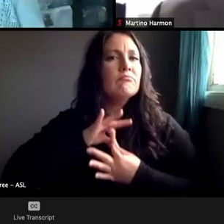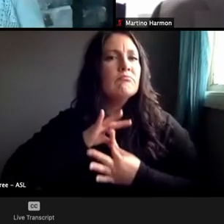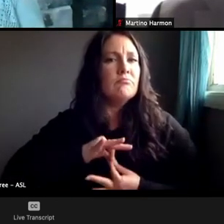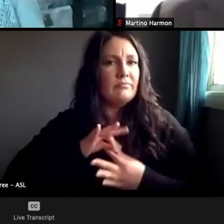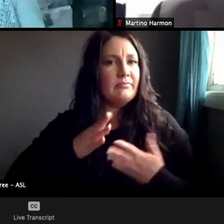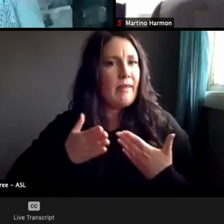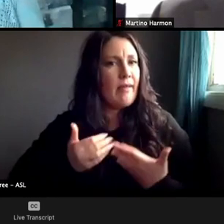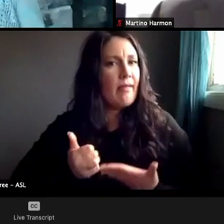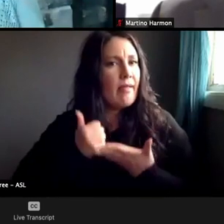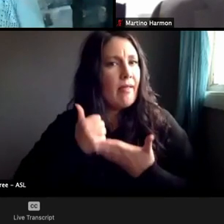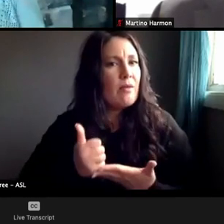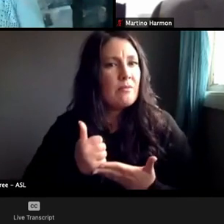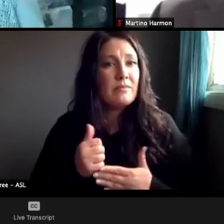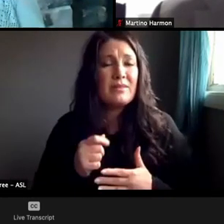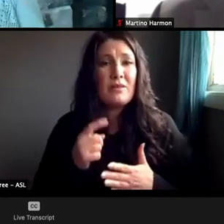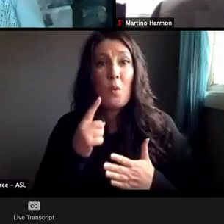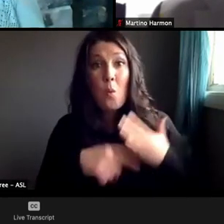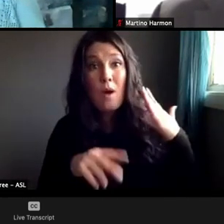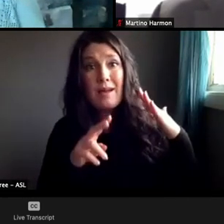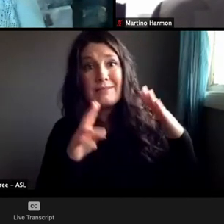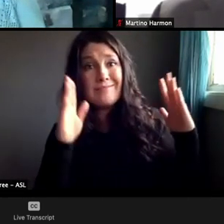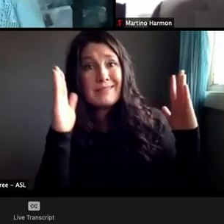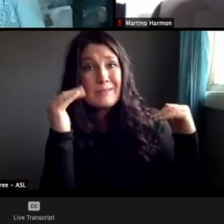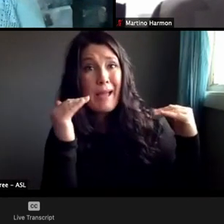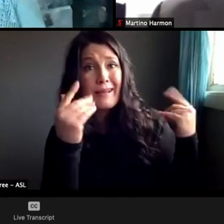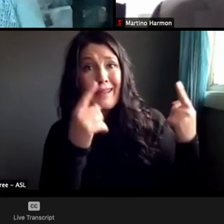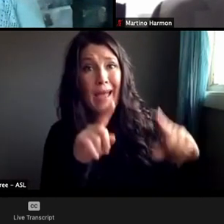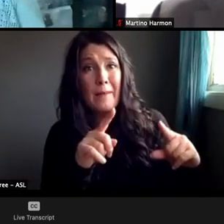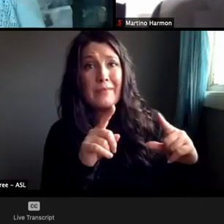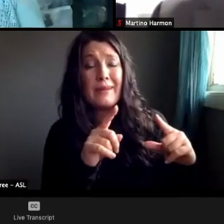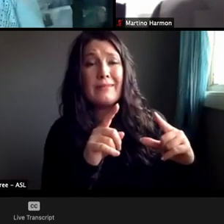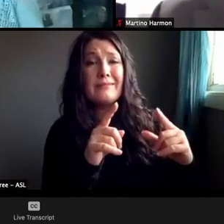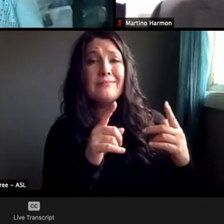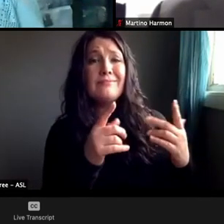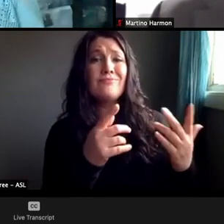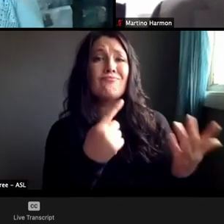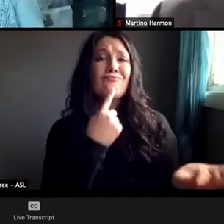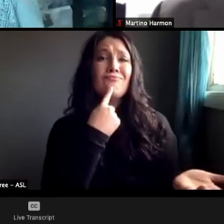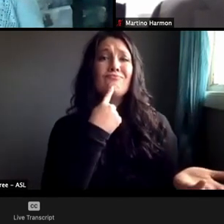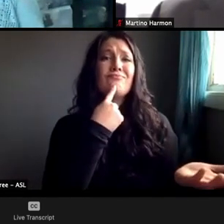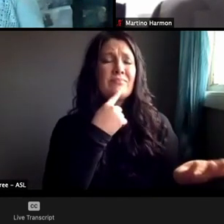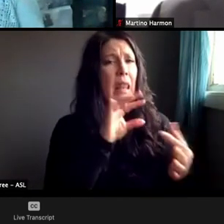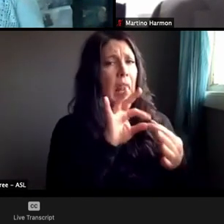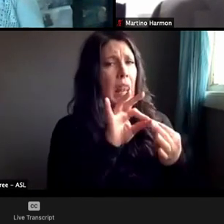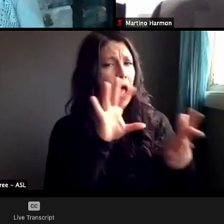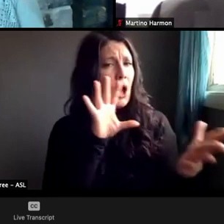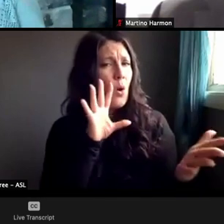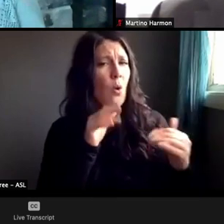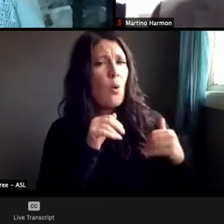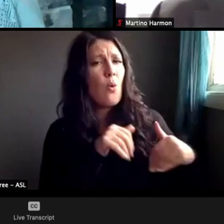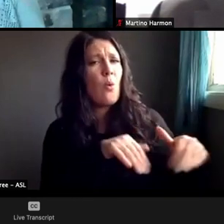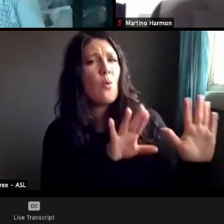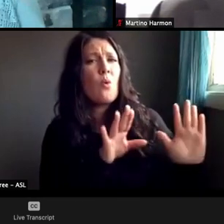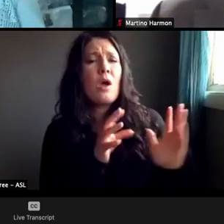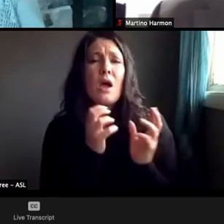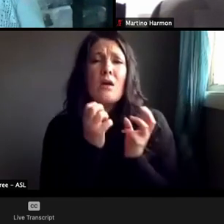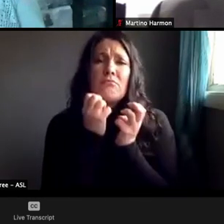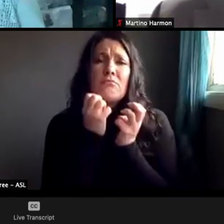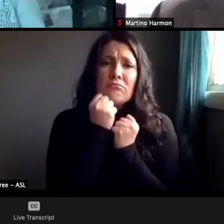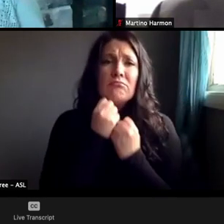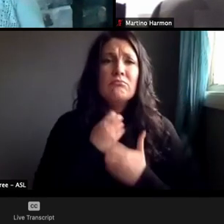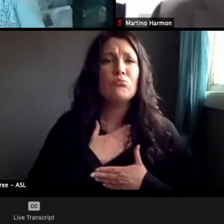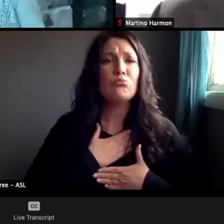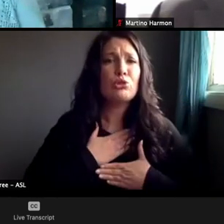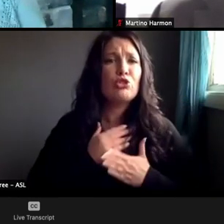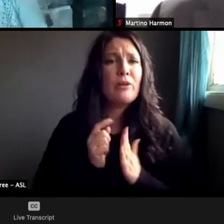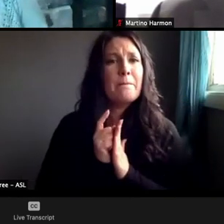expectations and try to focus on savoring and appreciating the moment just as it is. Ask for and